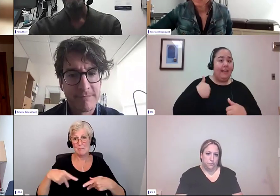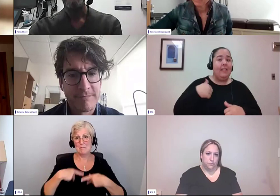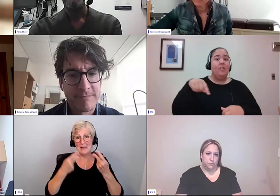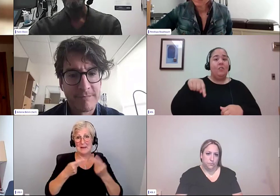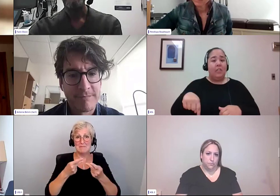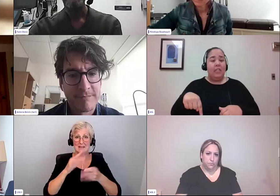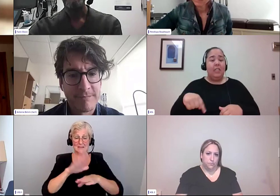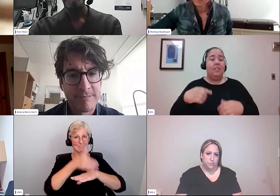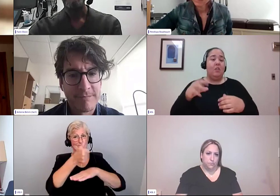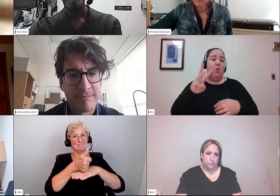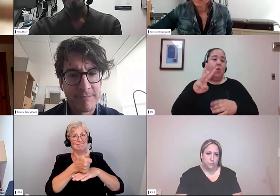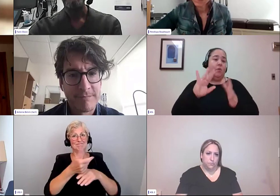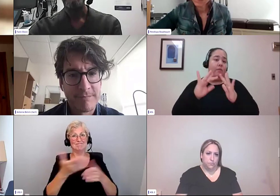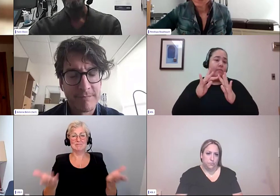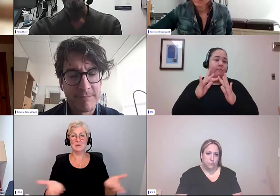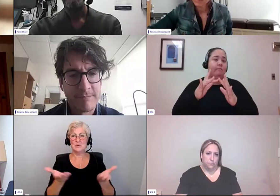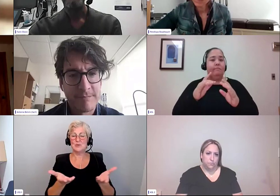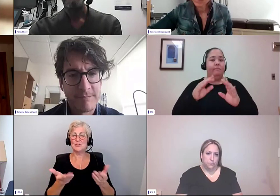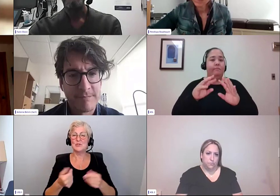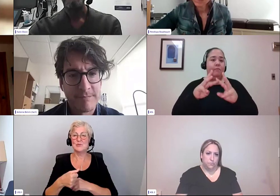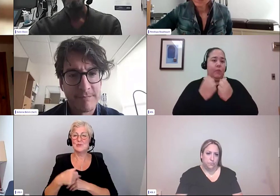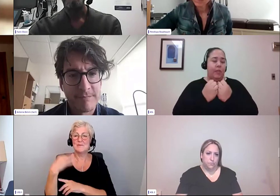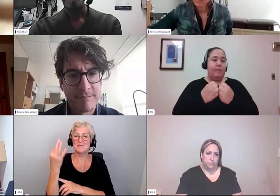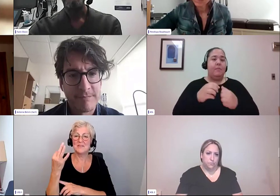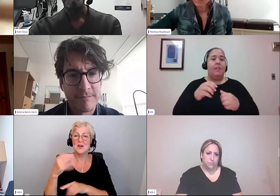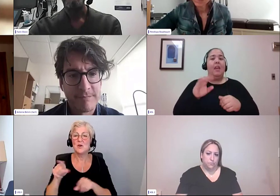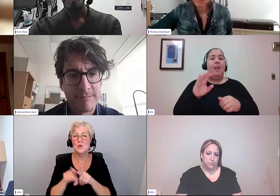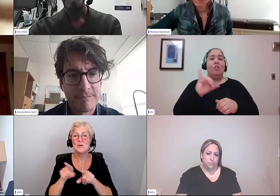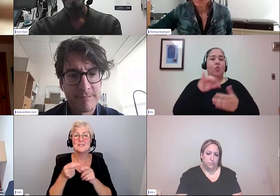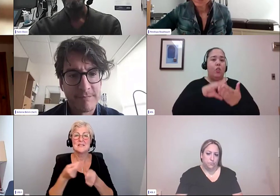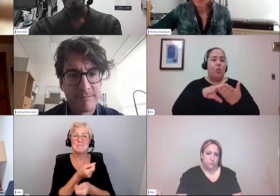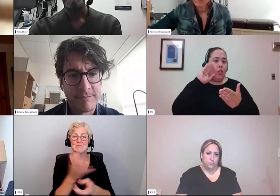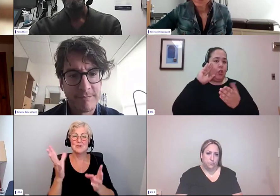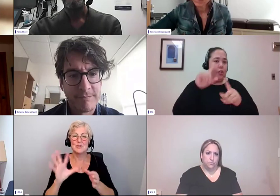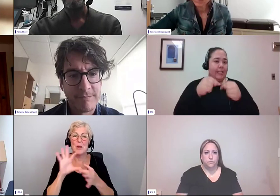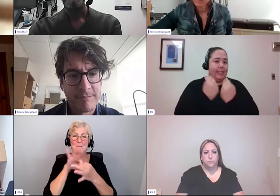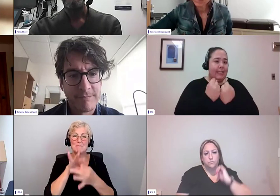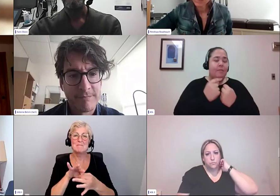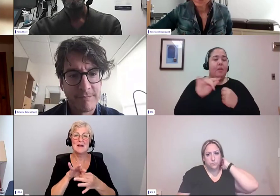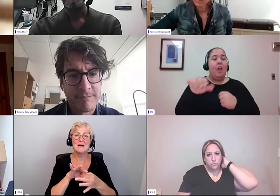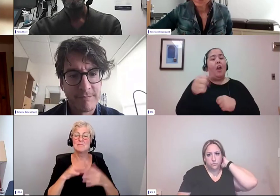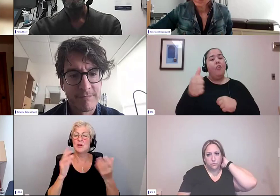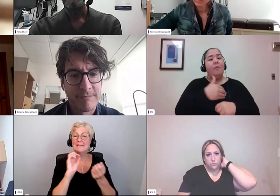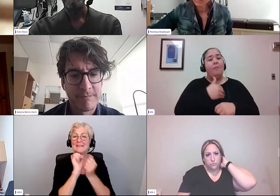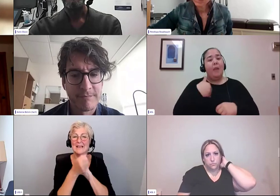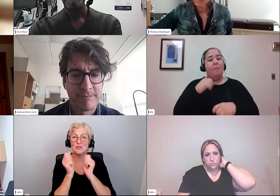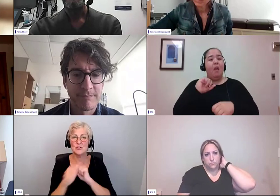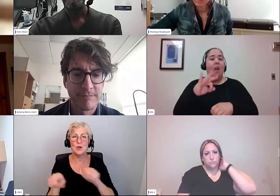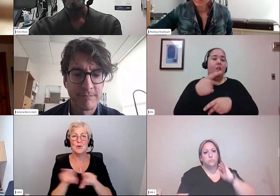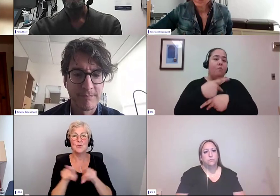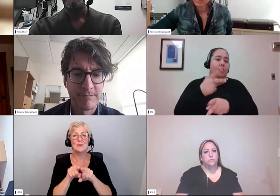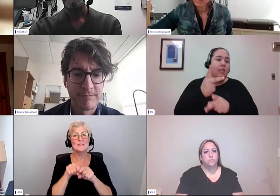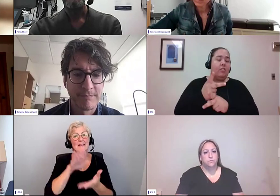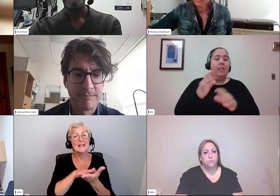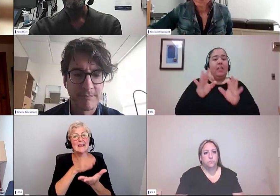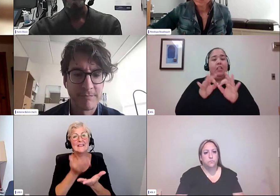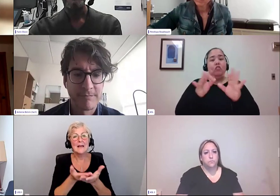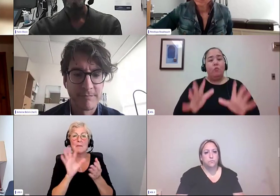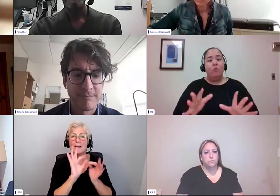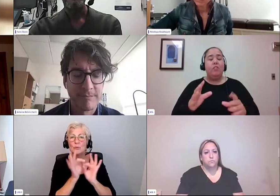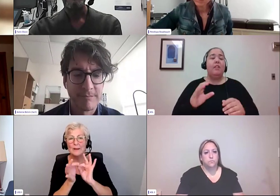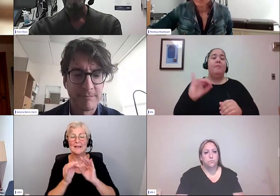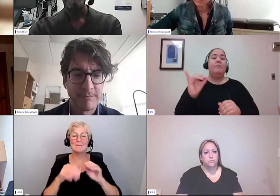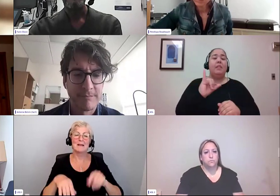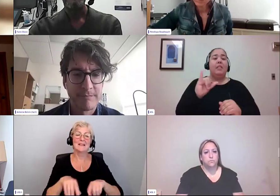could take place. Also for the learning team and the other members of production and interpreters. Please note that